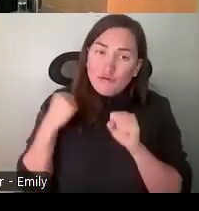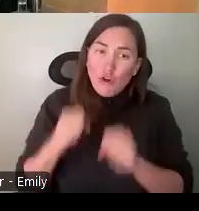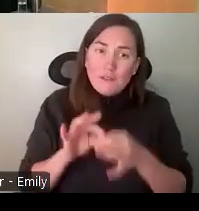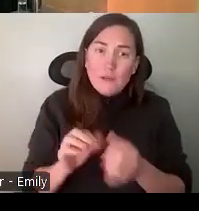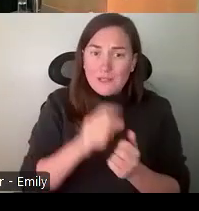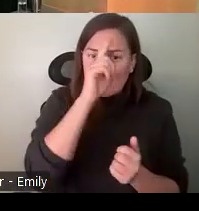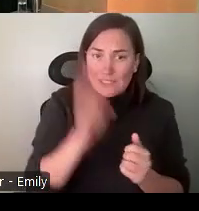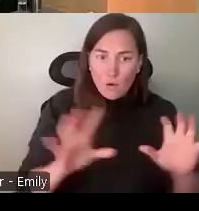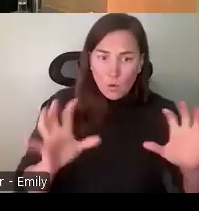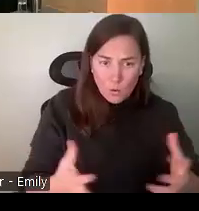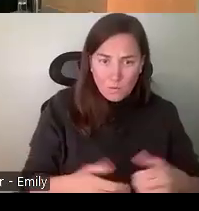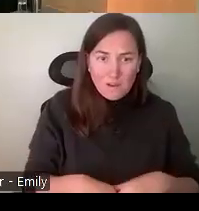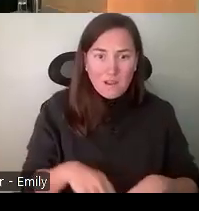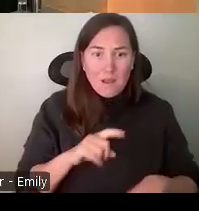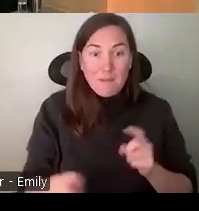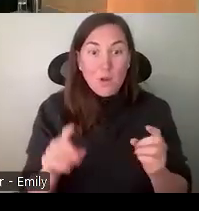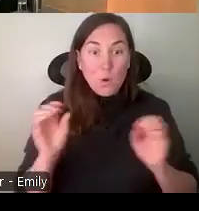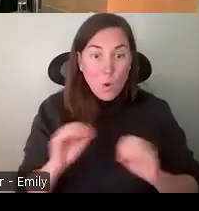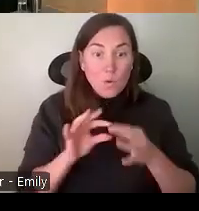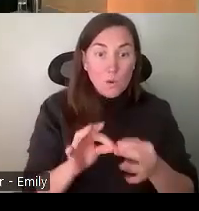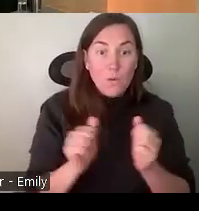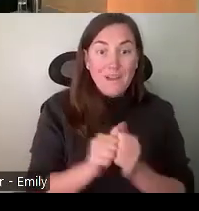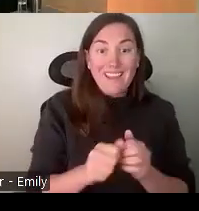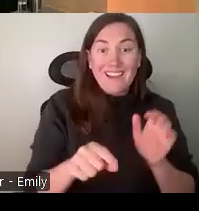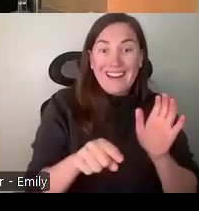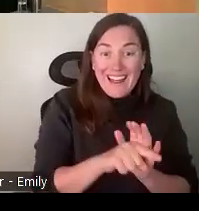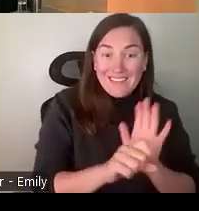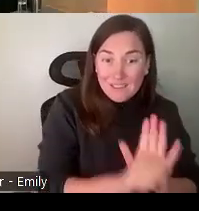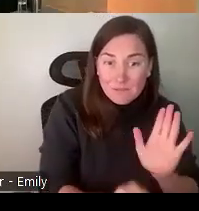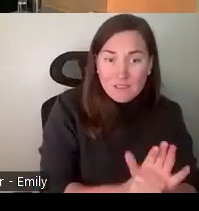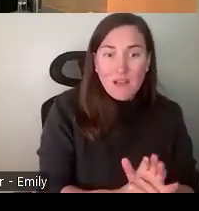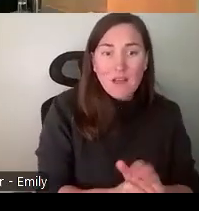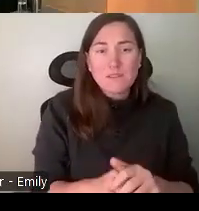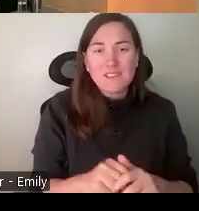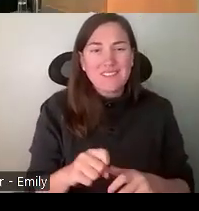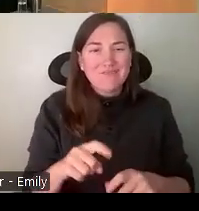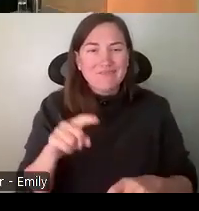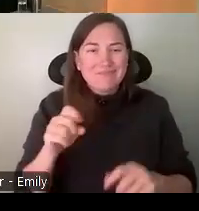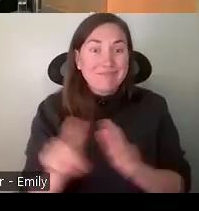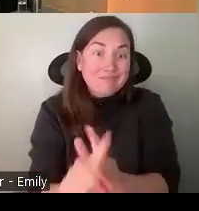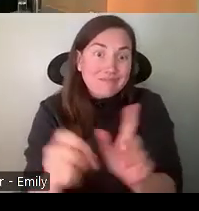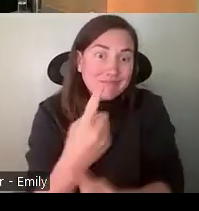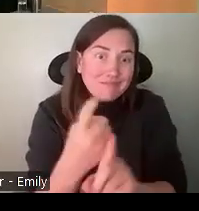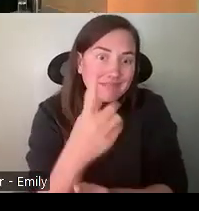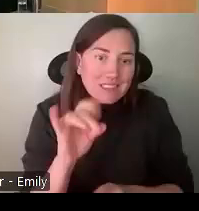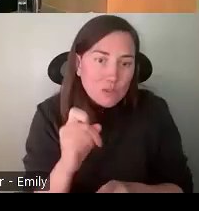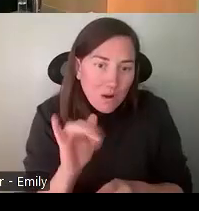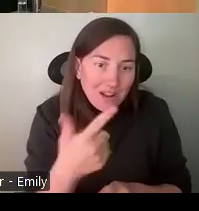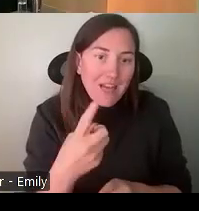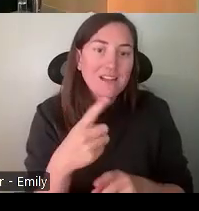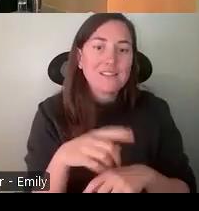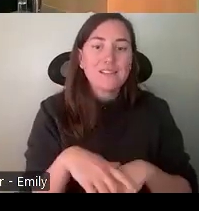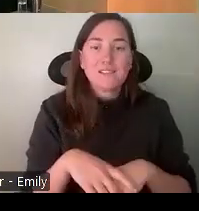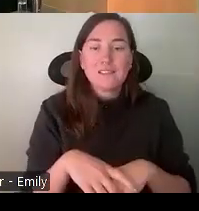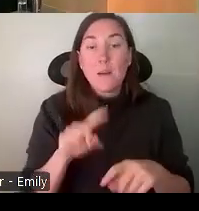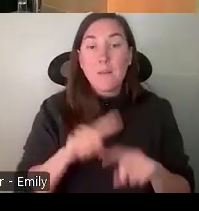negative symptoms, disorganized, affective, or activation symptoms as measured by the BPRS. Specific symptoms associated with sensed